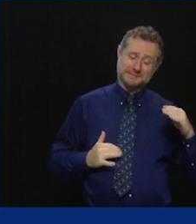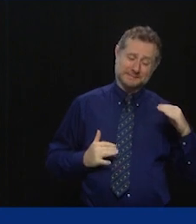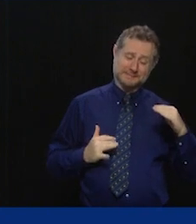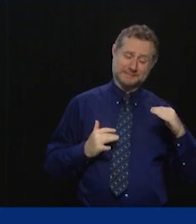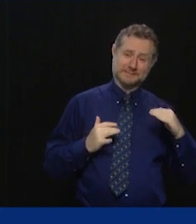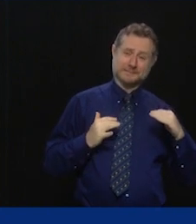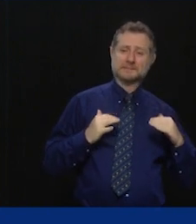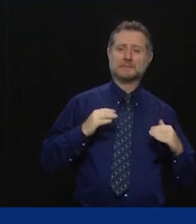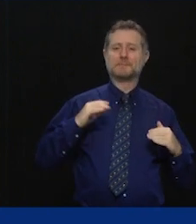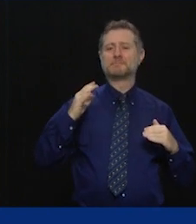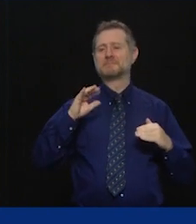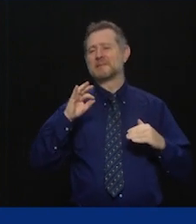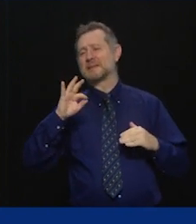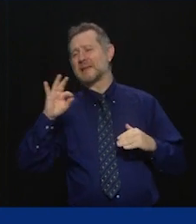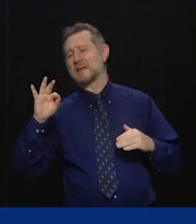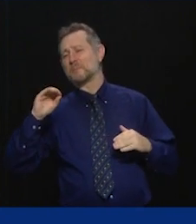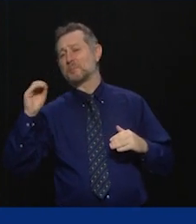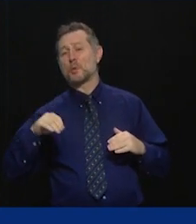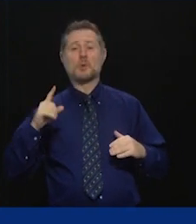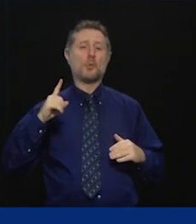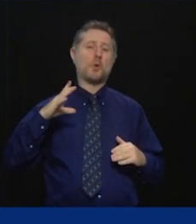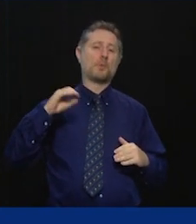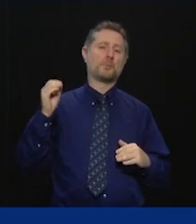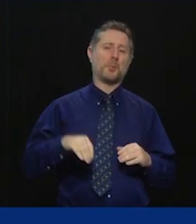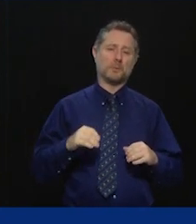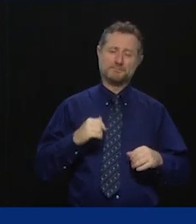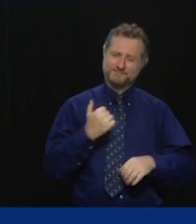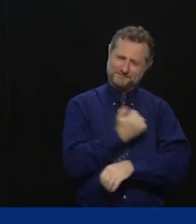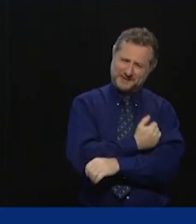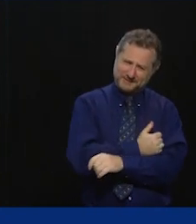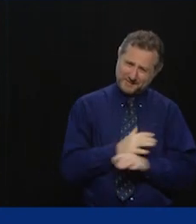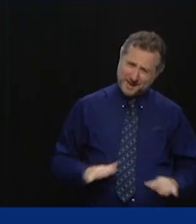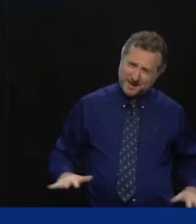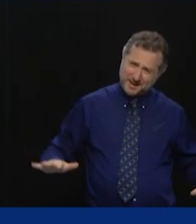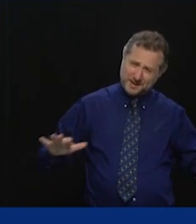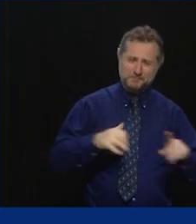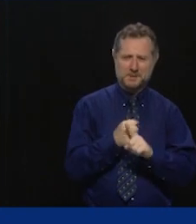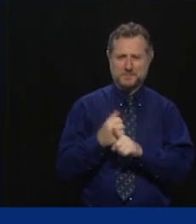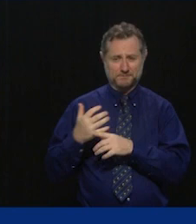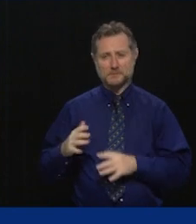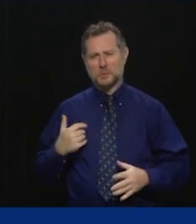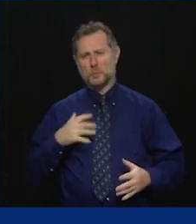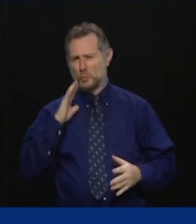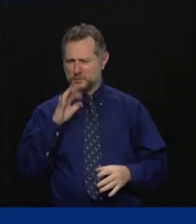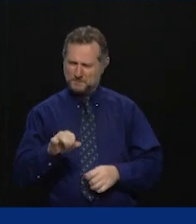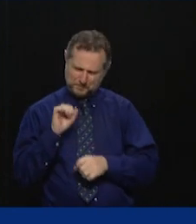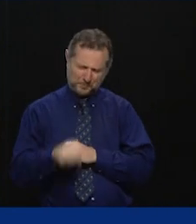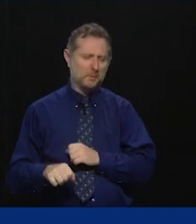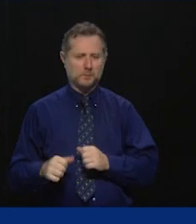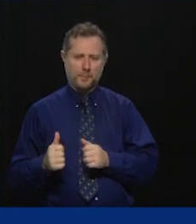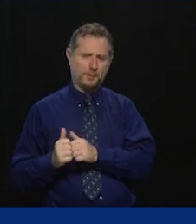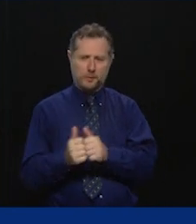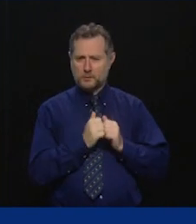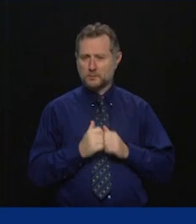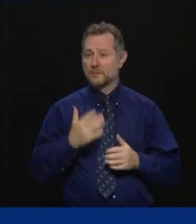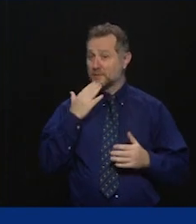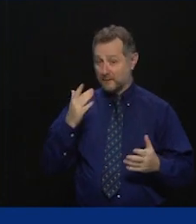100%, there is no stopping us. And we're going to go all the way into the end zone together. Thank you very much. Thank you, gentlemen, for joining us.